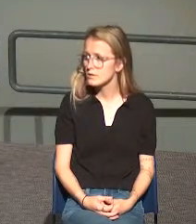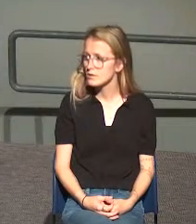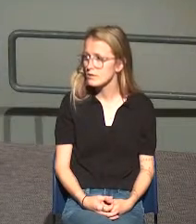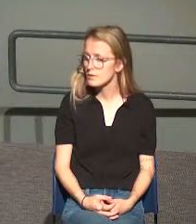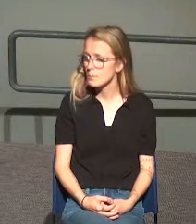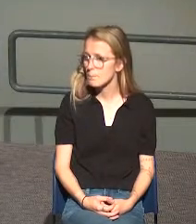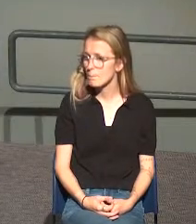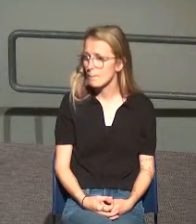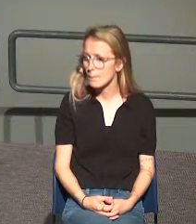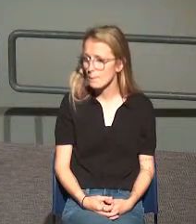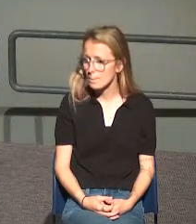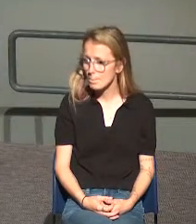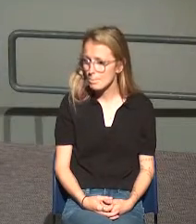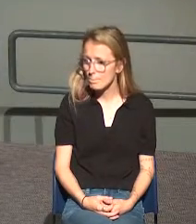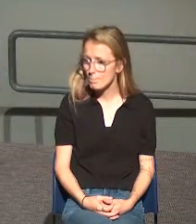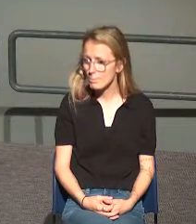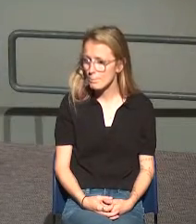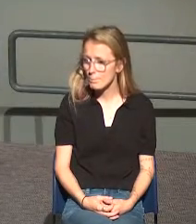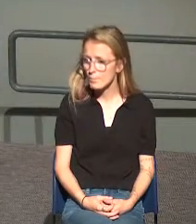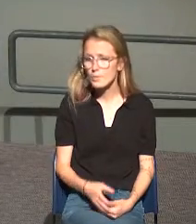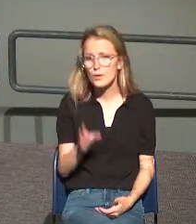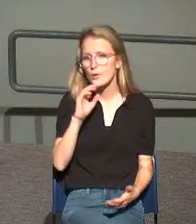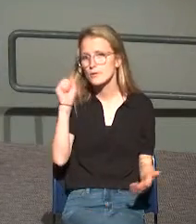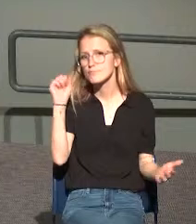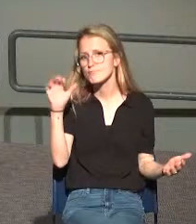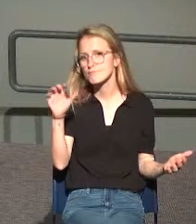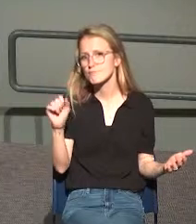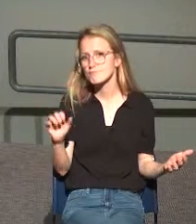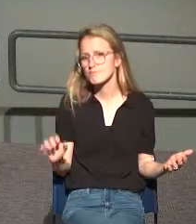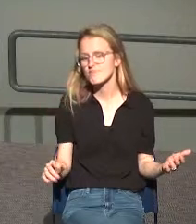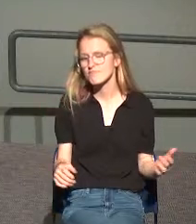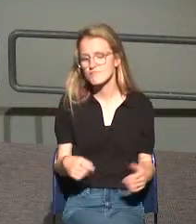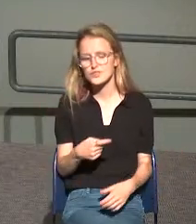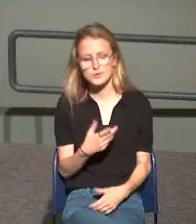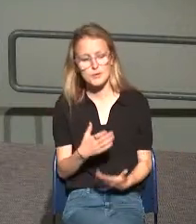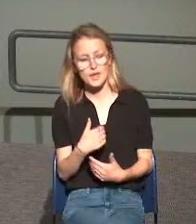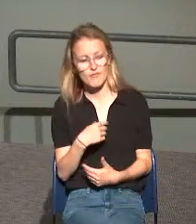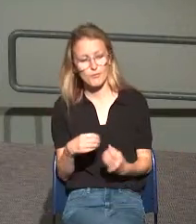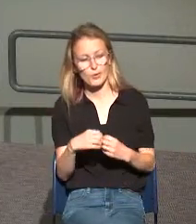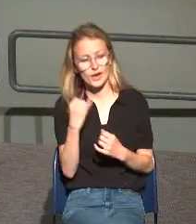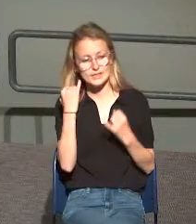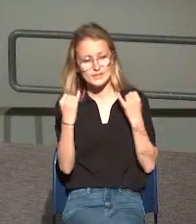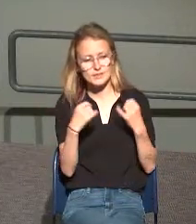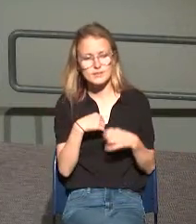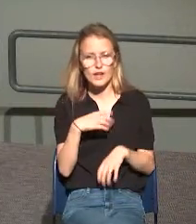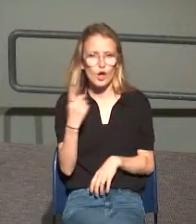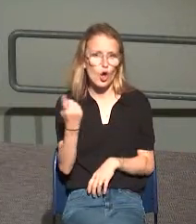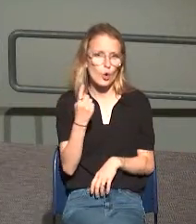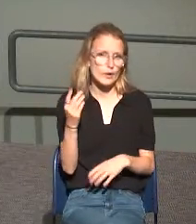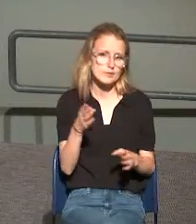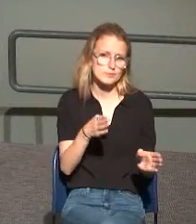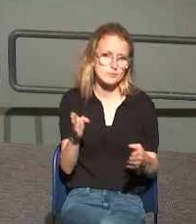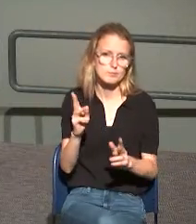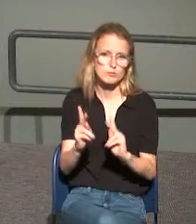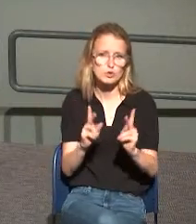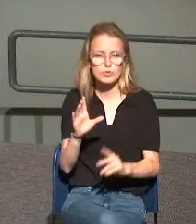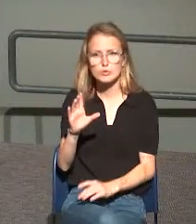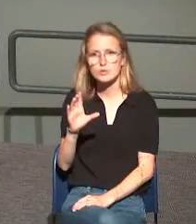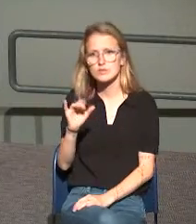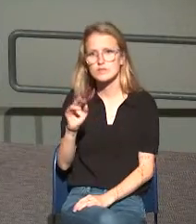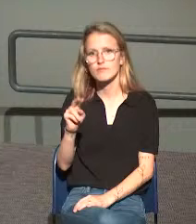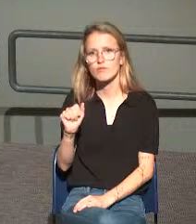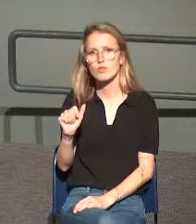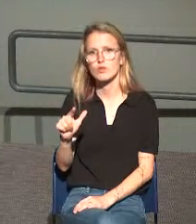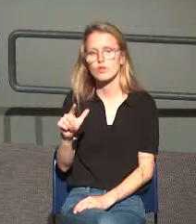Well, there's a couple things that I'm going to throw out there, and then you've probably got a couple ideas, Bev. So I always steer people to Civil Air Patrol,